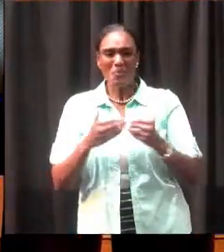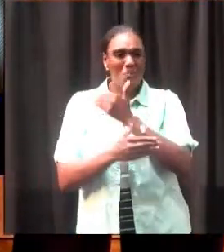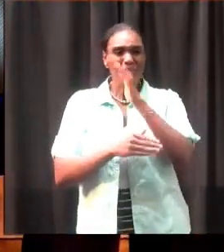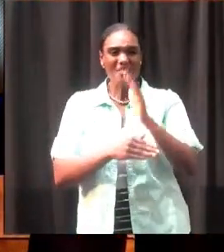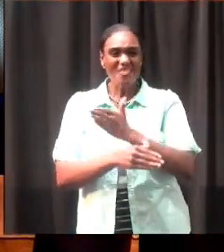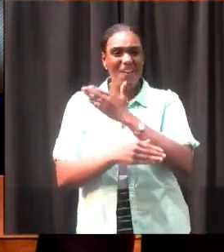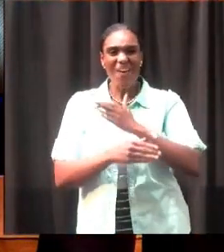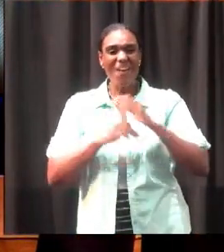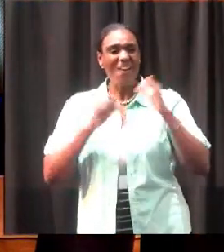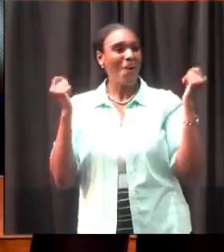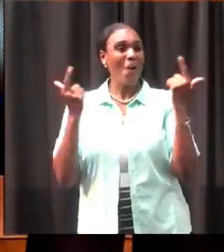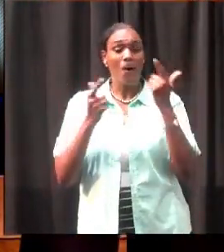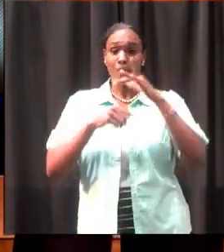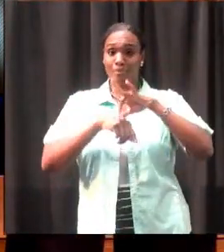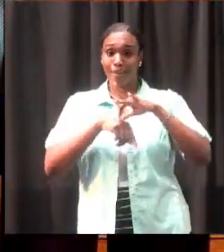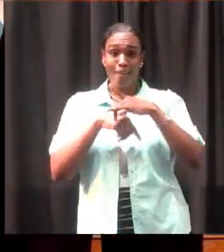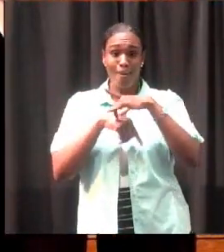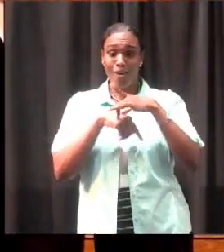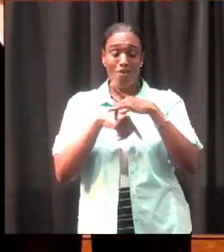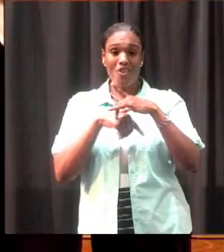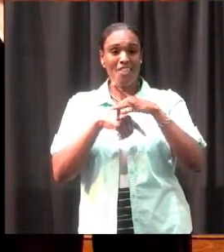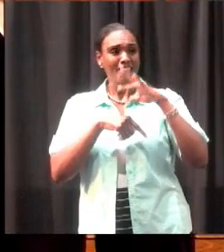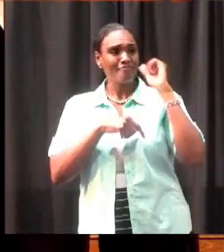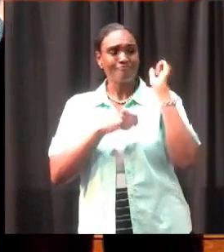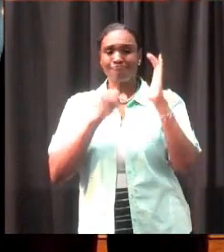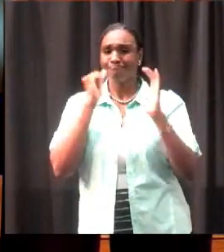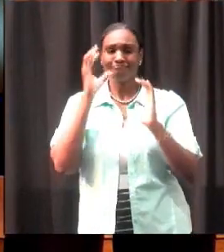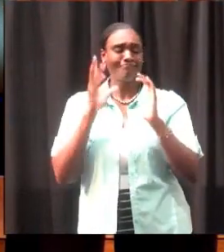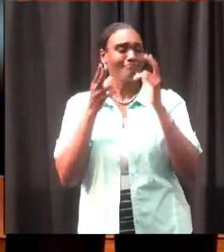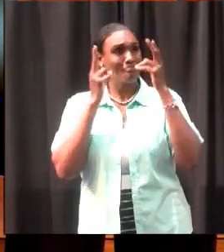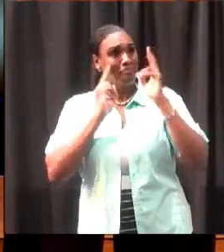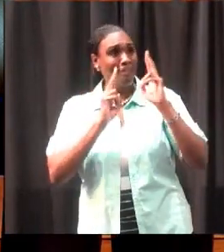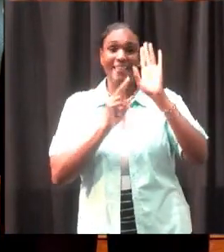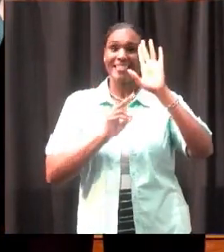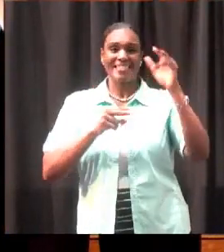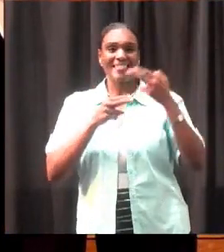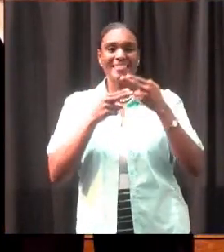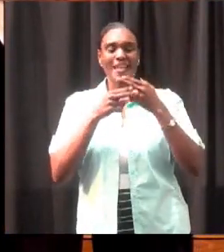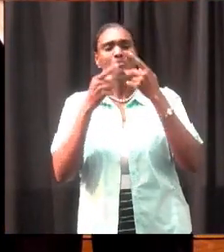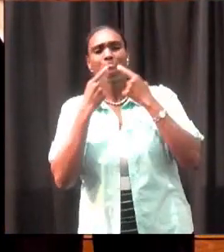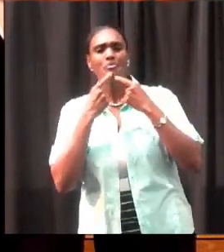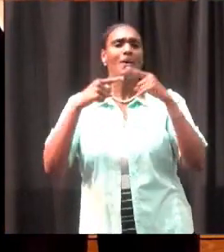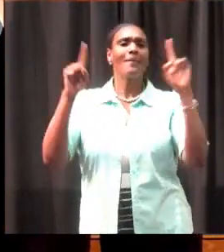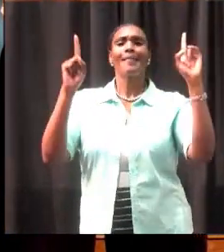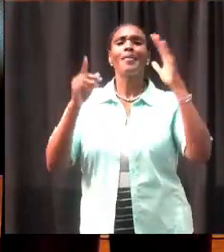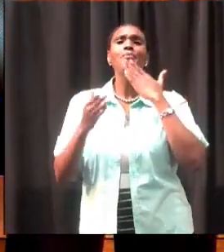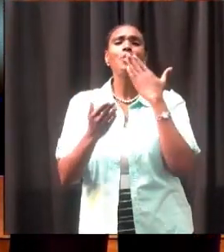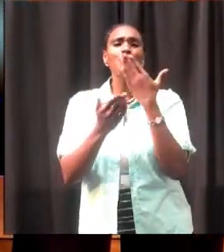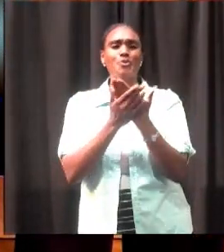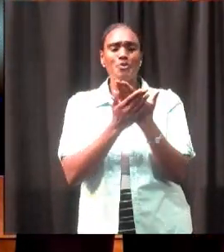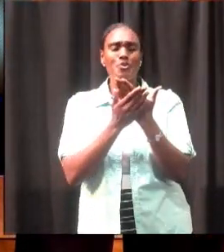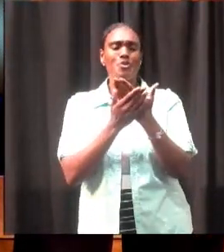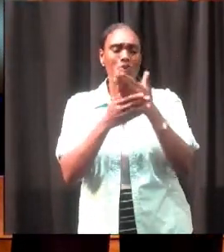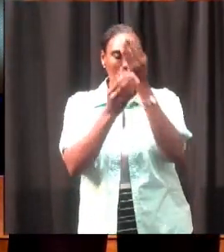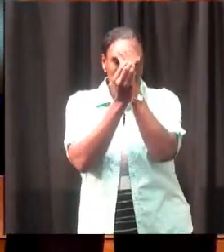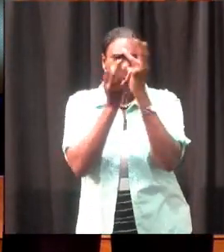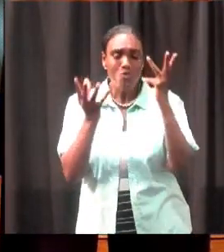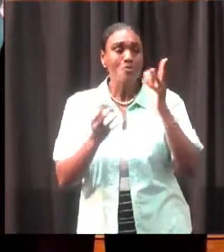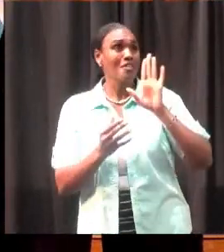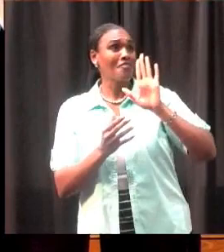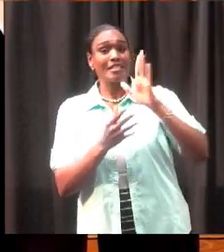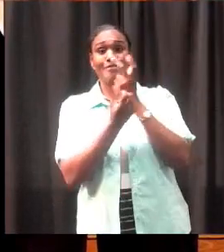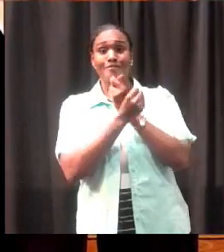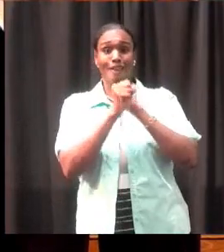the earth. Sing to the Lord, bless his name. Proclaim the good news of his salvation